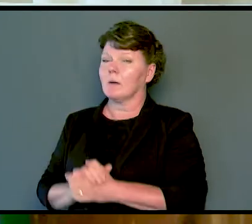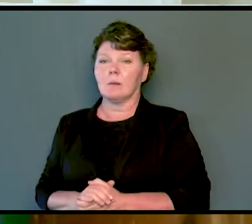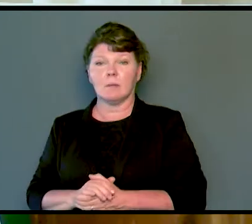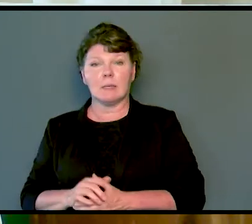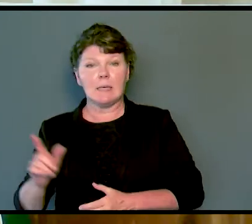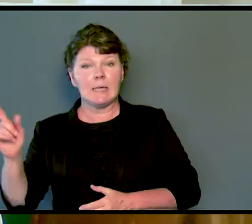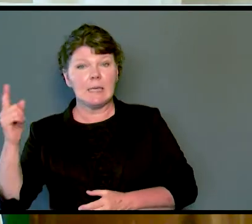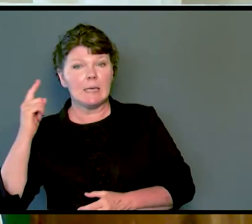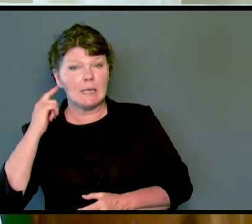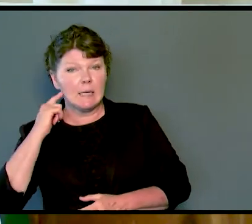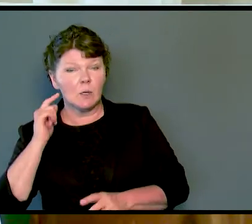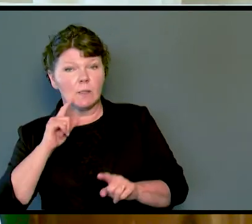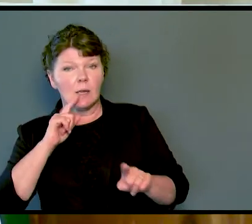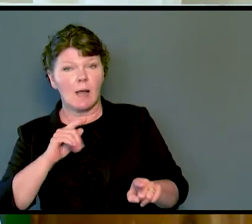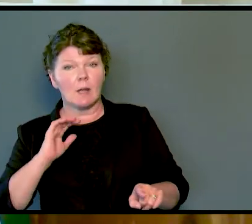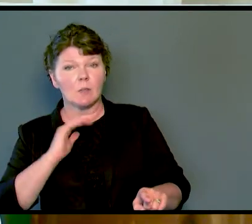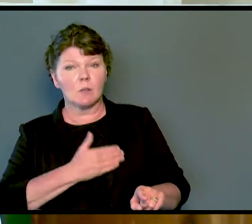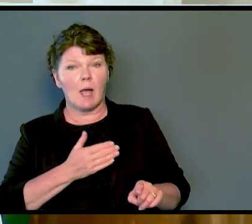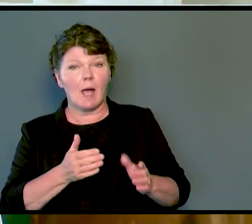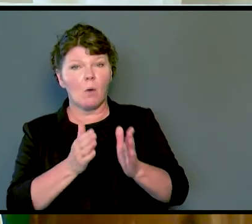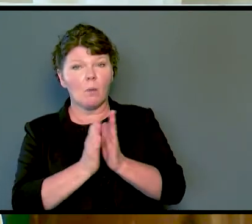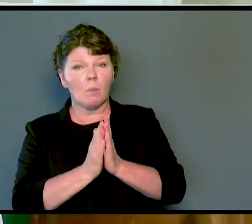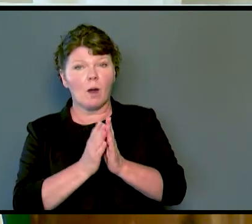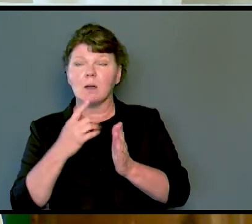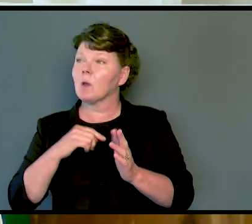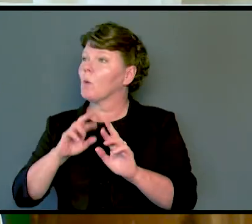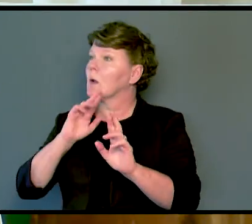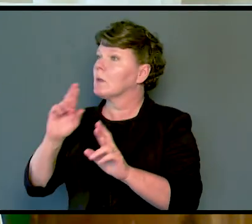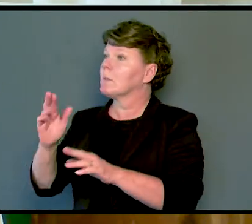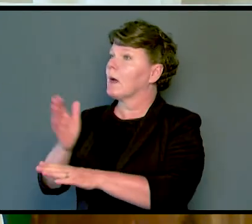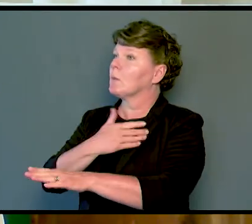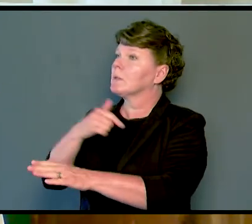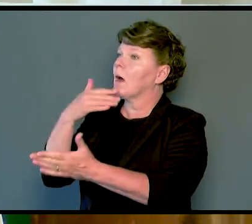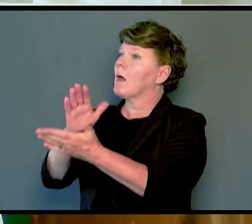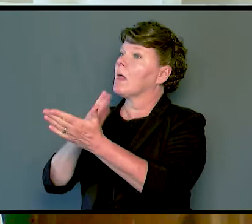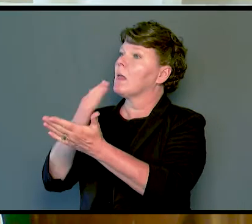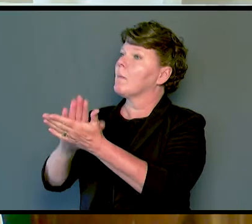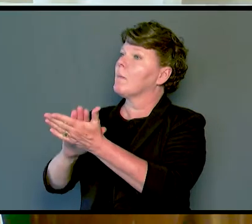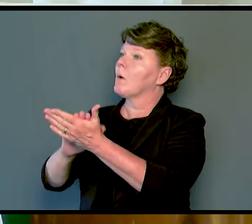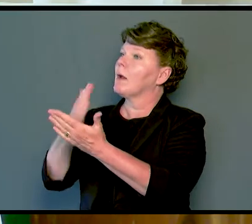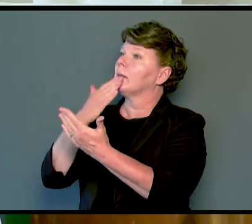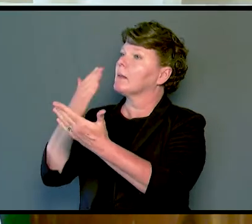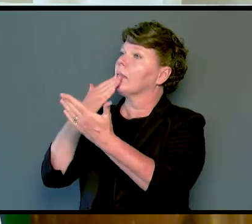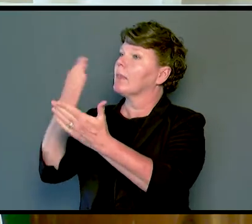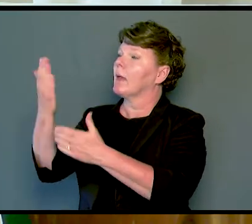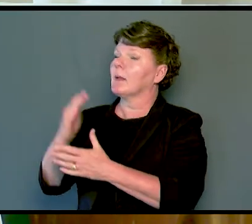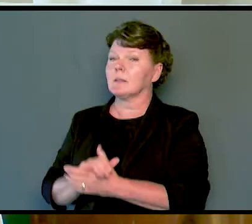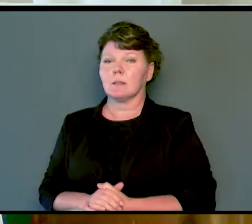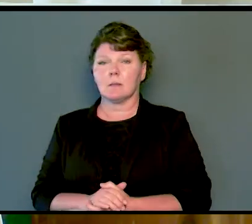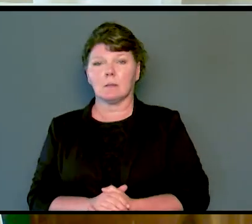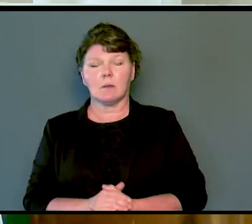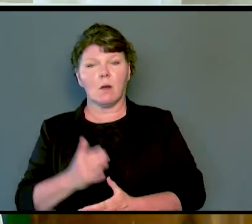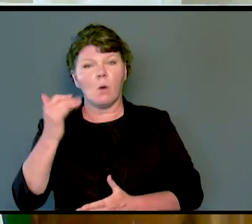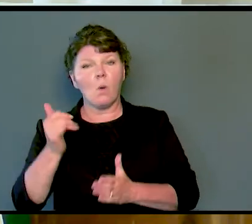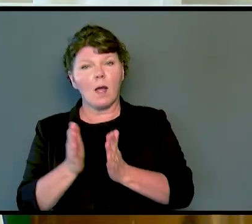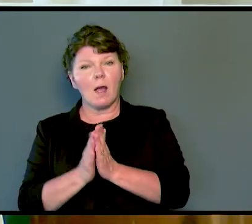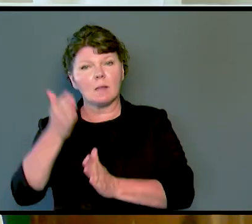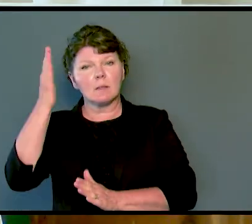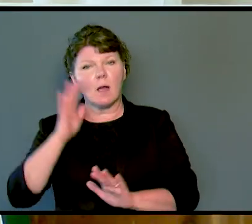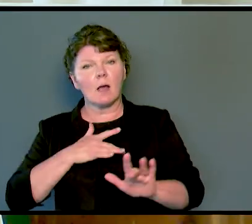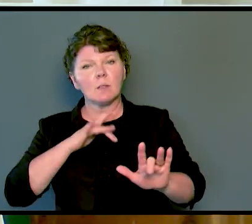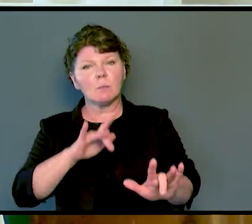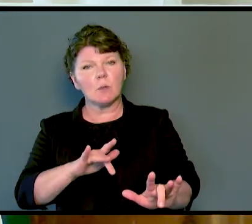and answers our prayers, and we respond with songs of thankfulness and praise. Why do we ask for God's